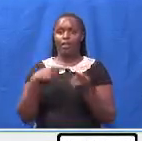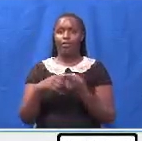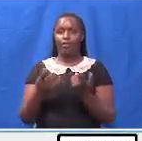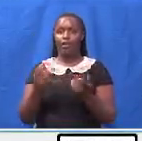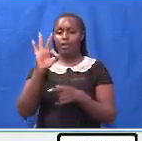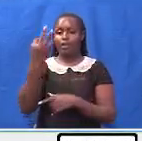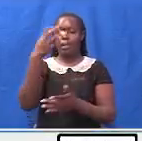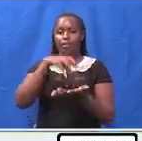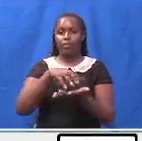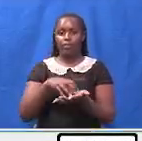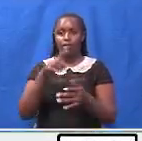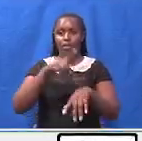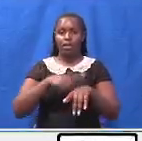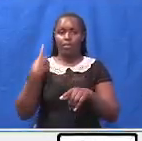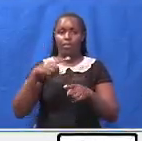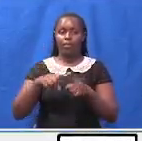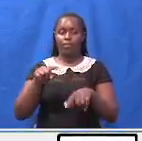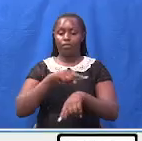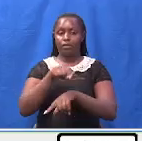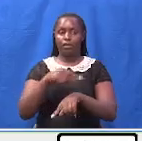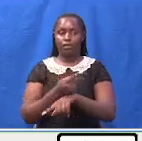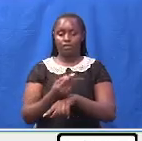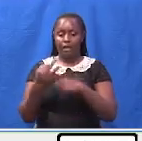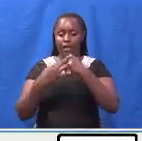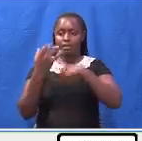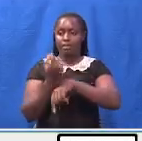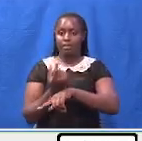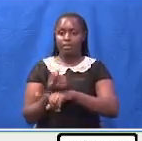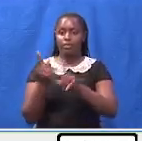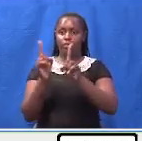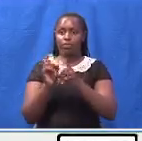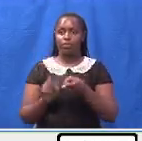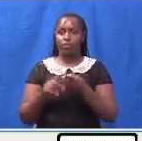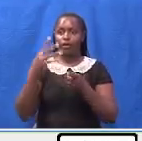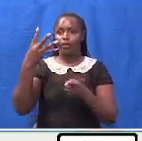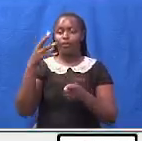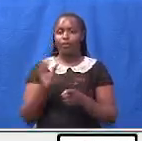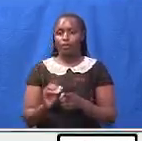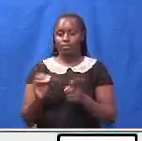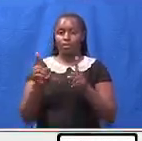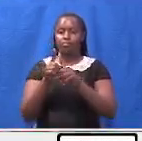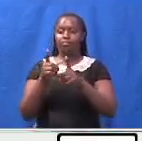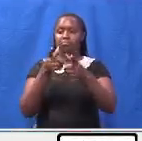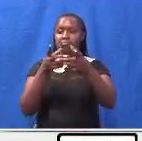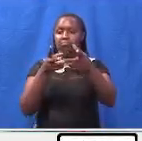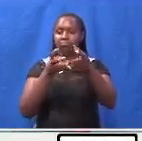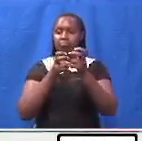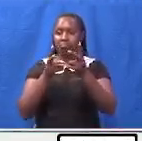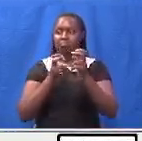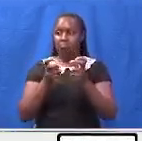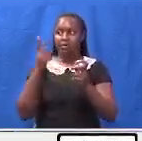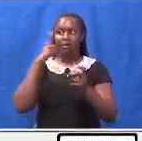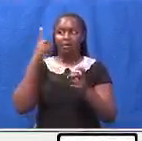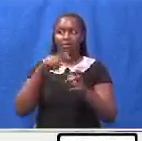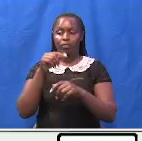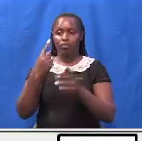third position in a time of 1 hour 18 seconds. The finals showcased top-tier competition, attracting elite athletes from